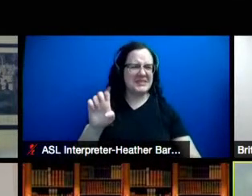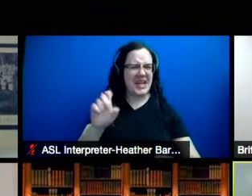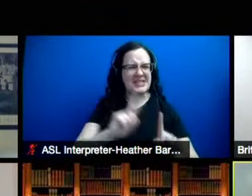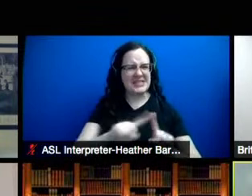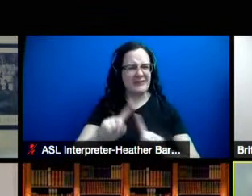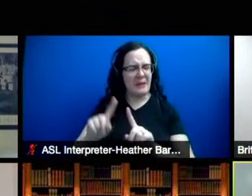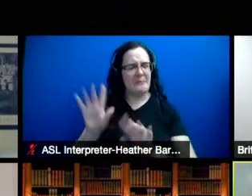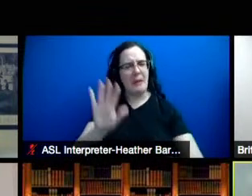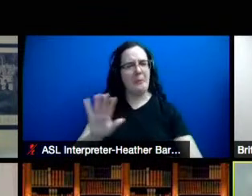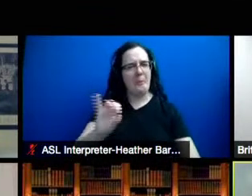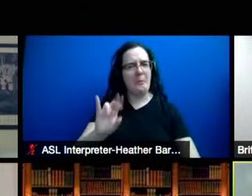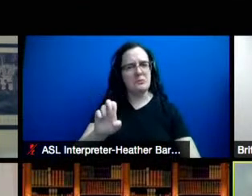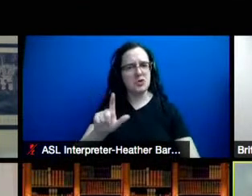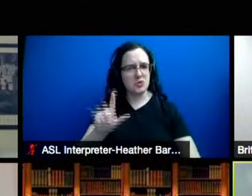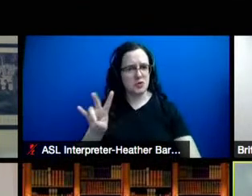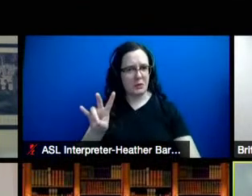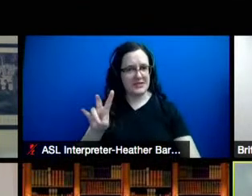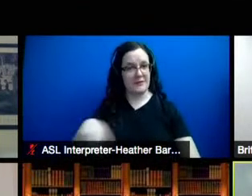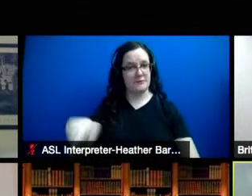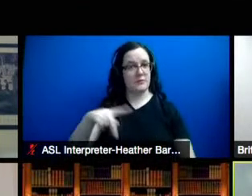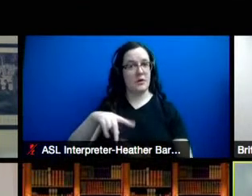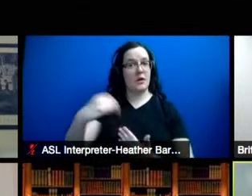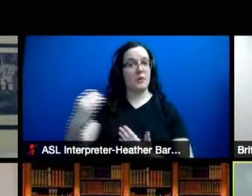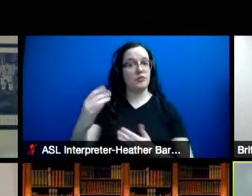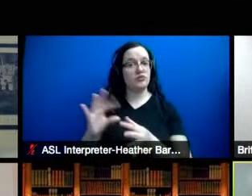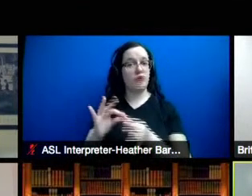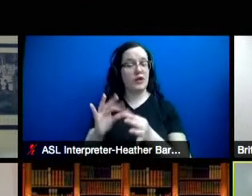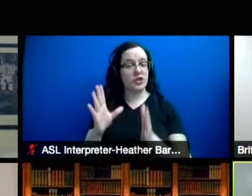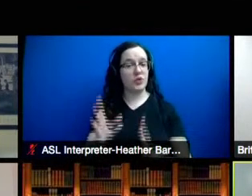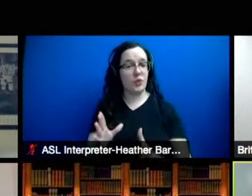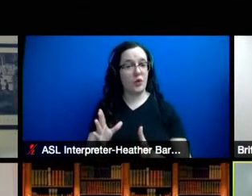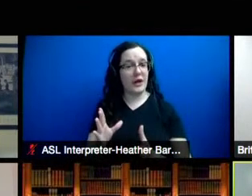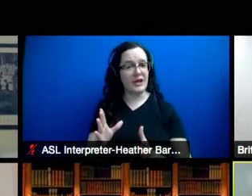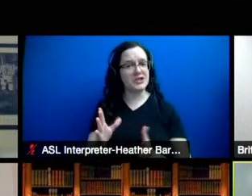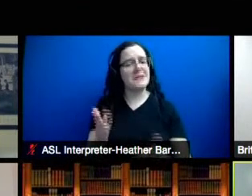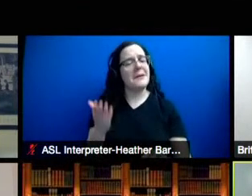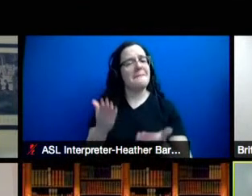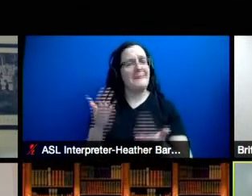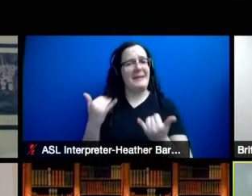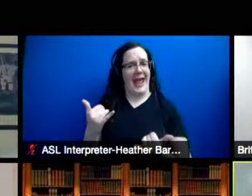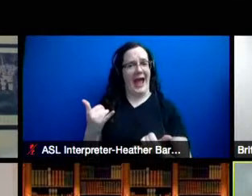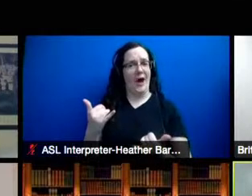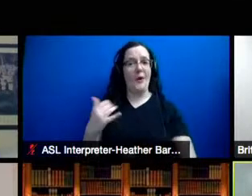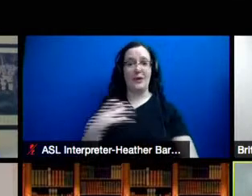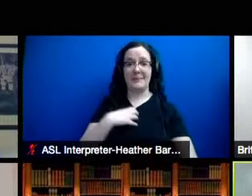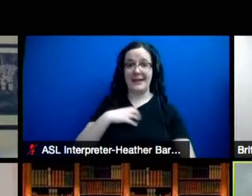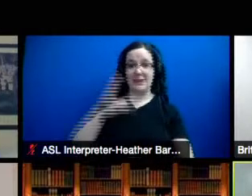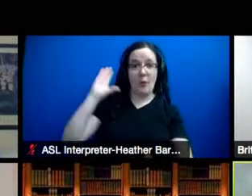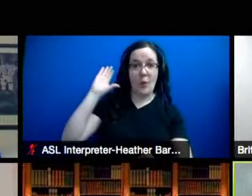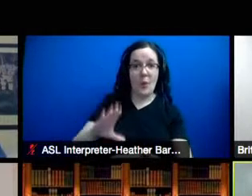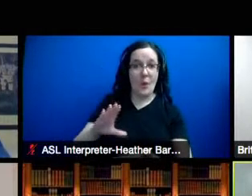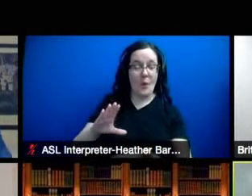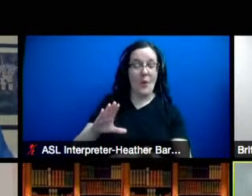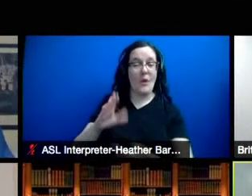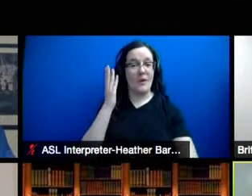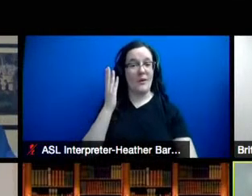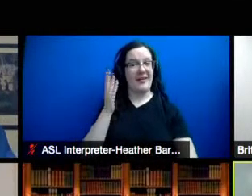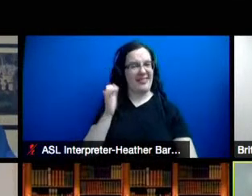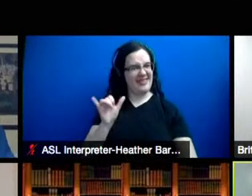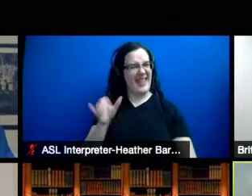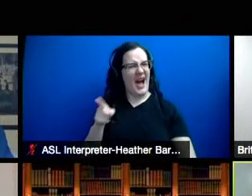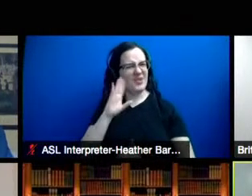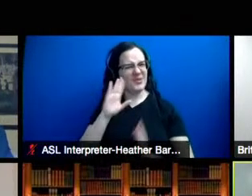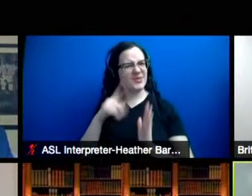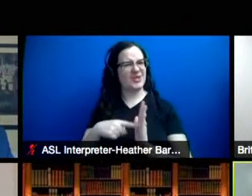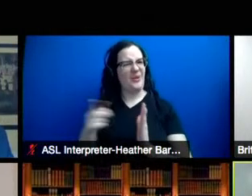the project coordinators will likely stave off some complaints, and more importantly, show that they really do want to work well